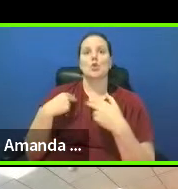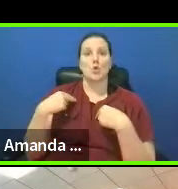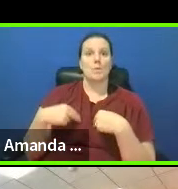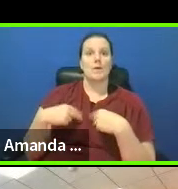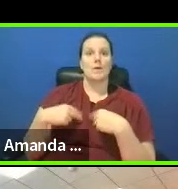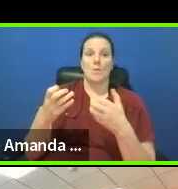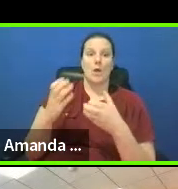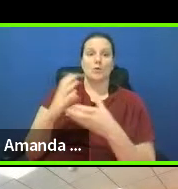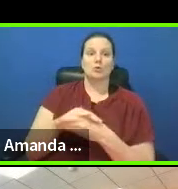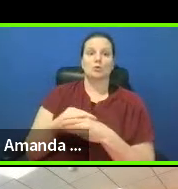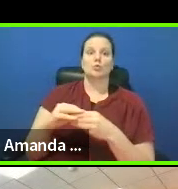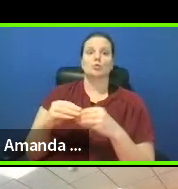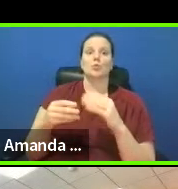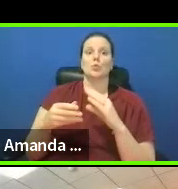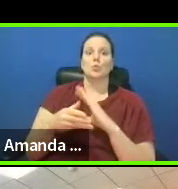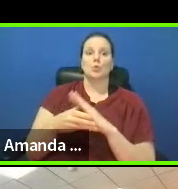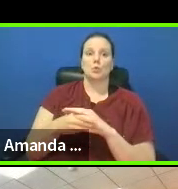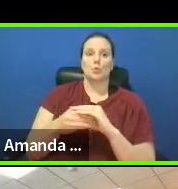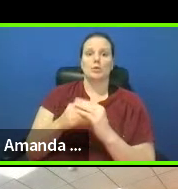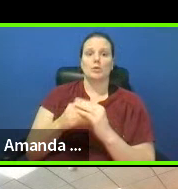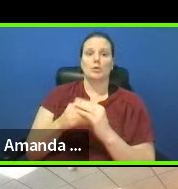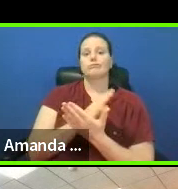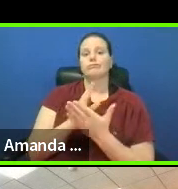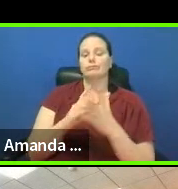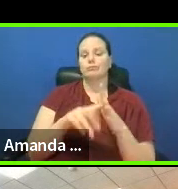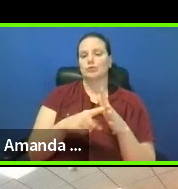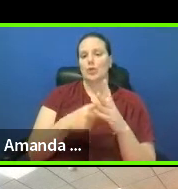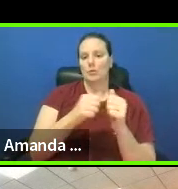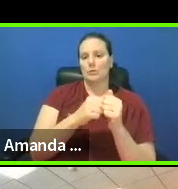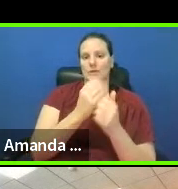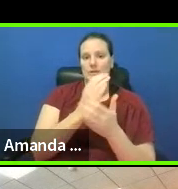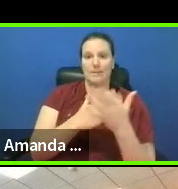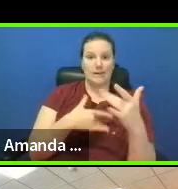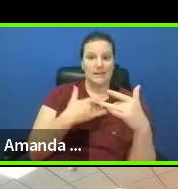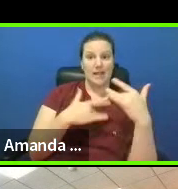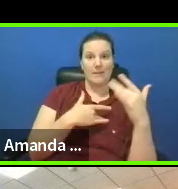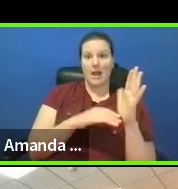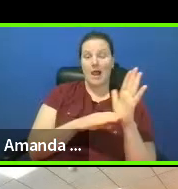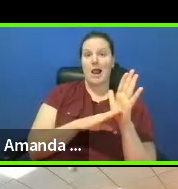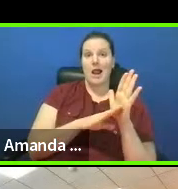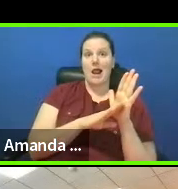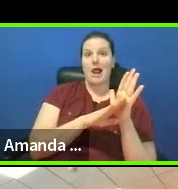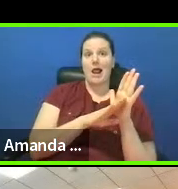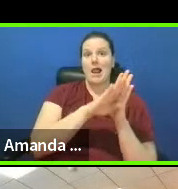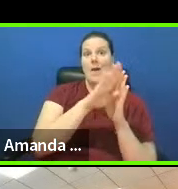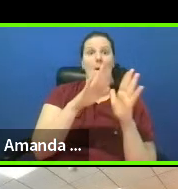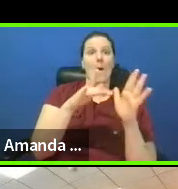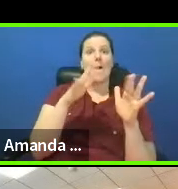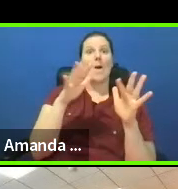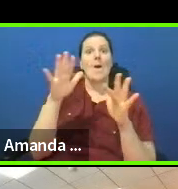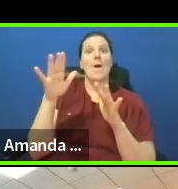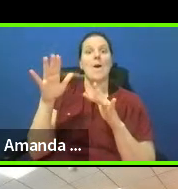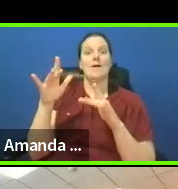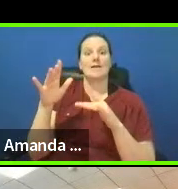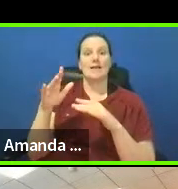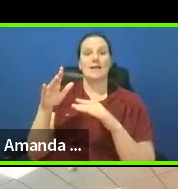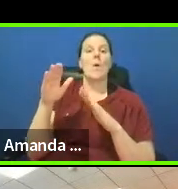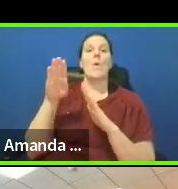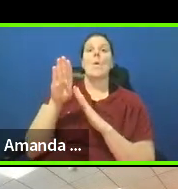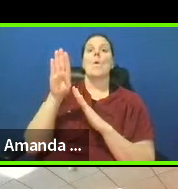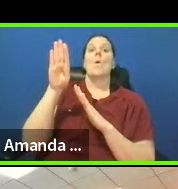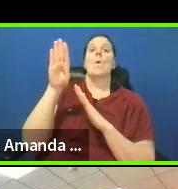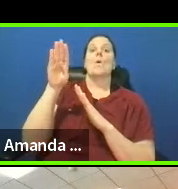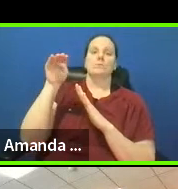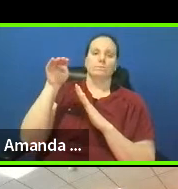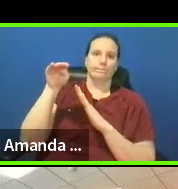want that story to sort of start out with some excitement and climb and build, and then like reach a denouement and then come